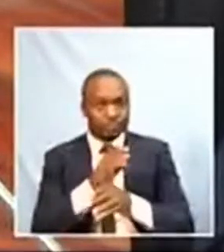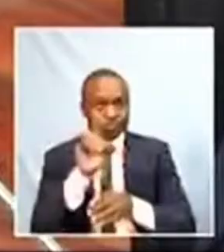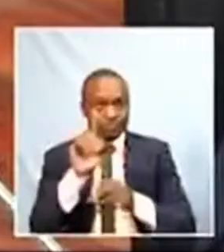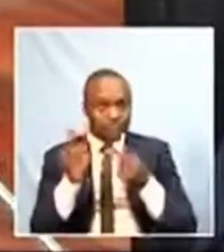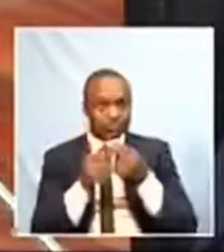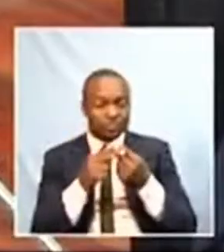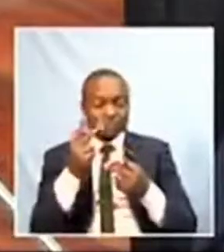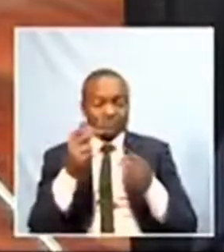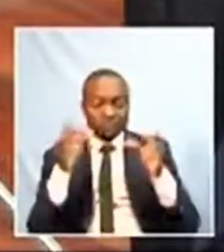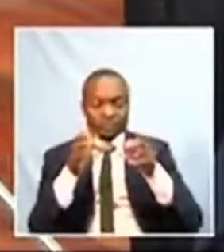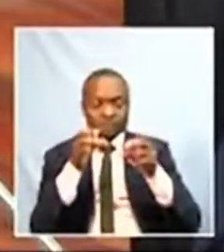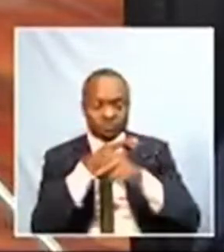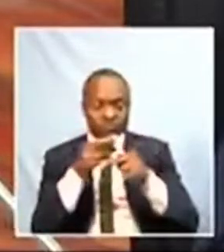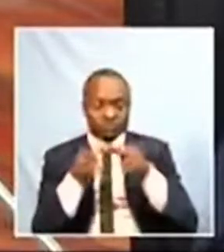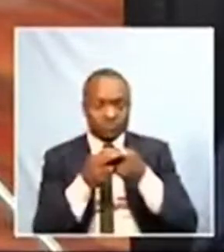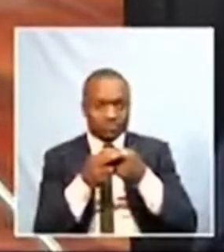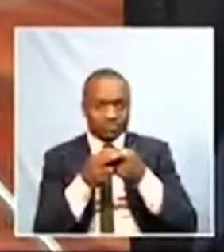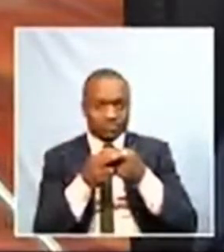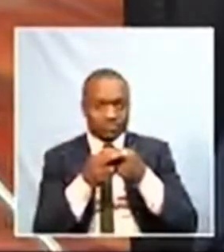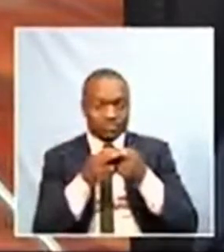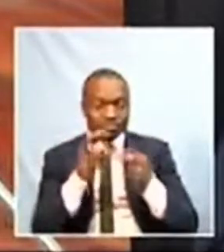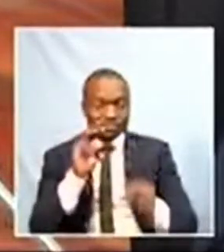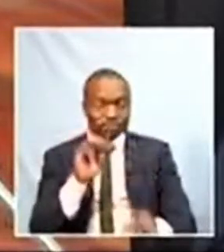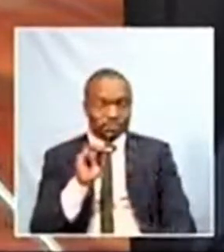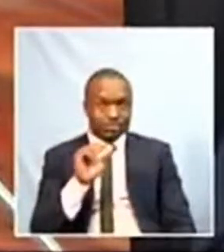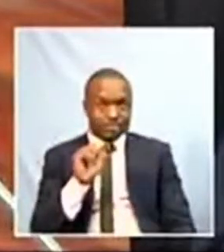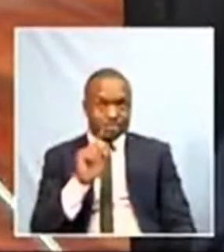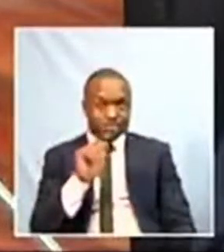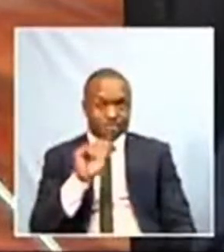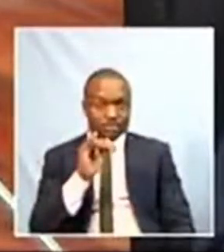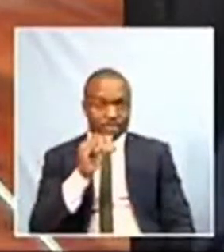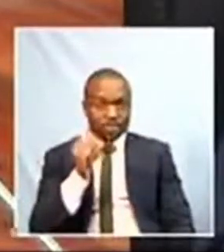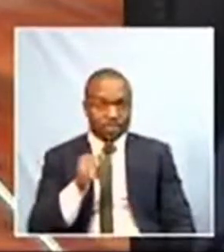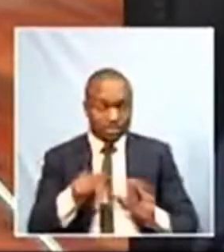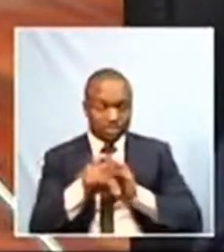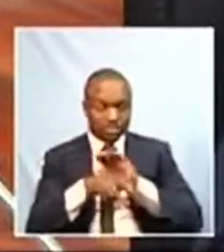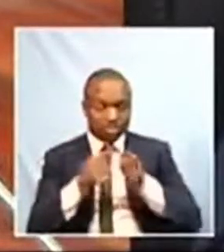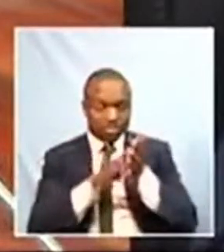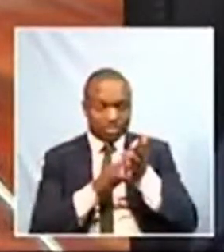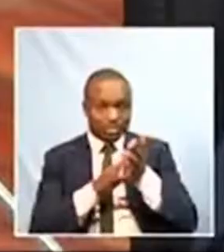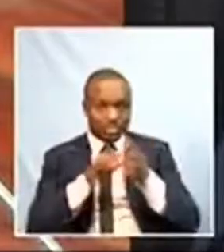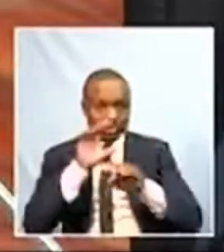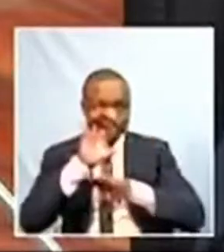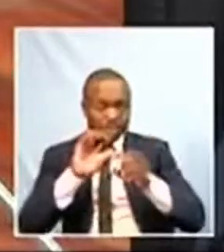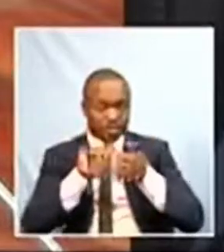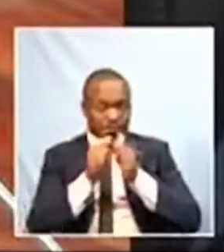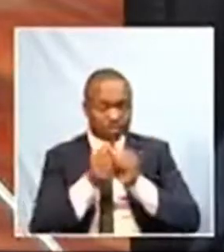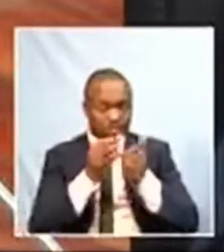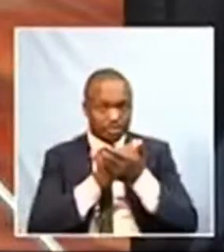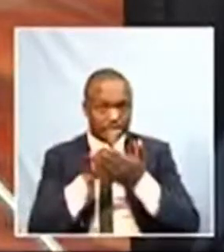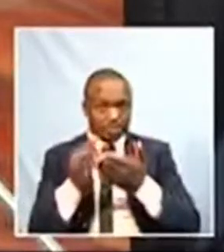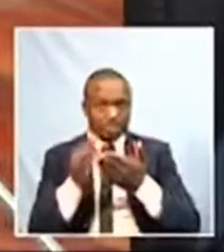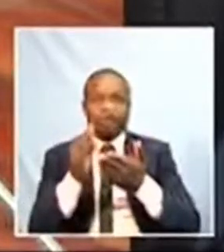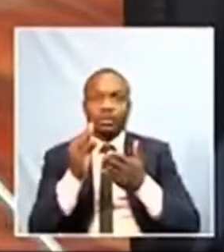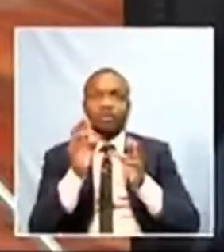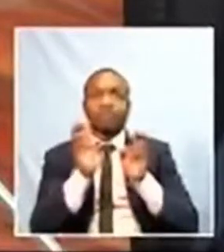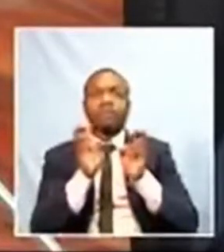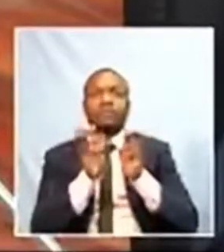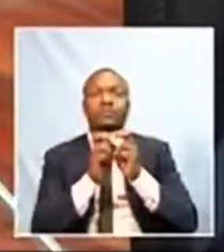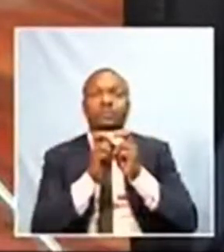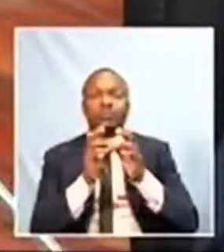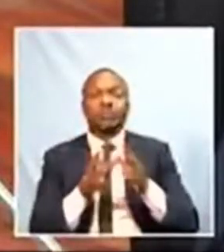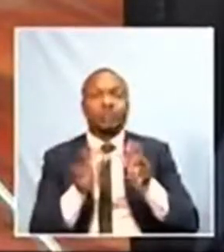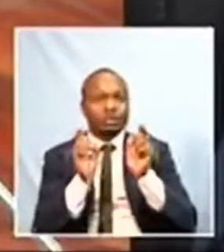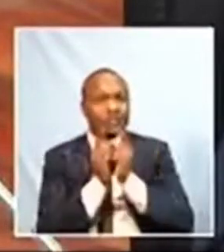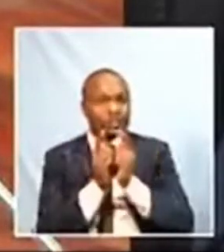1x3 classroom block at Makia Primary School. The cause of the delay was as a result of failure by the contractor to meet